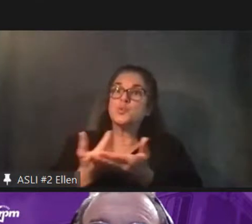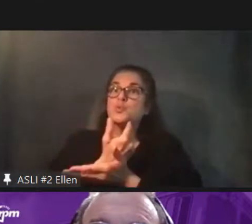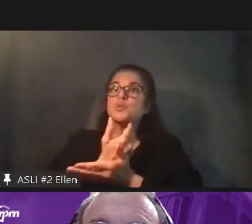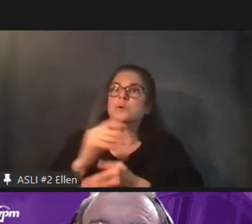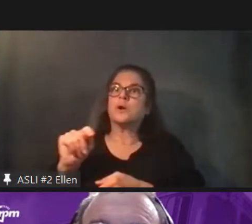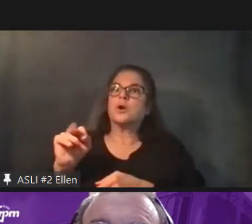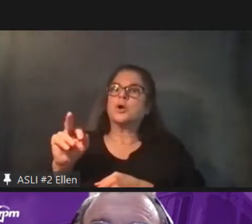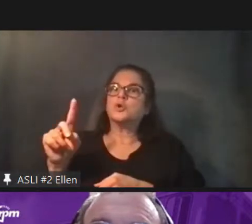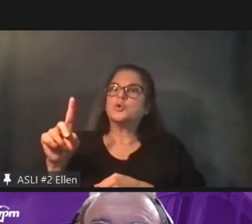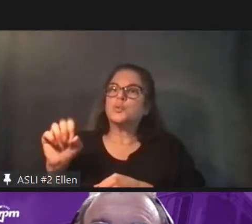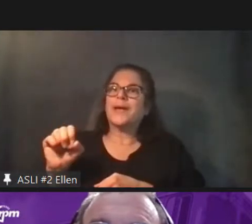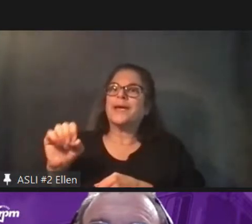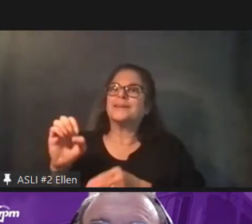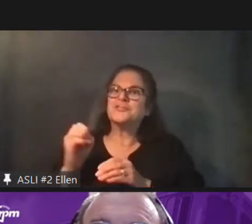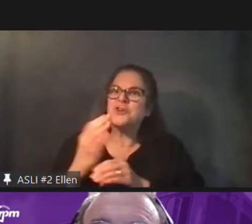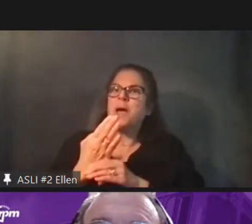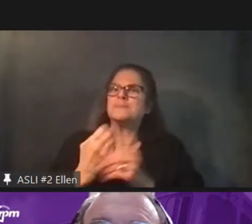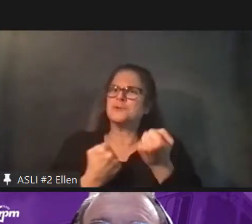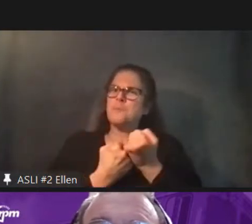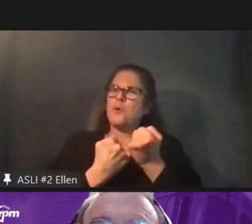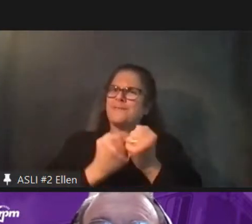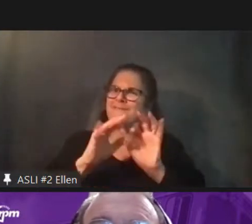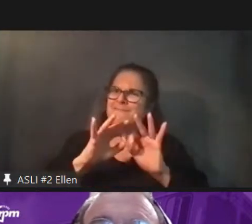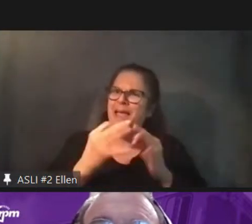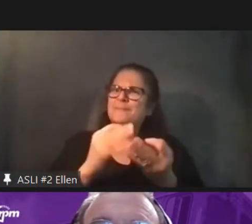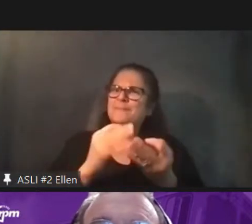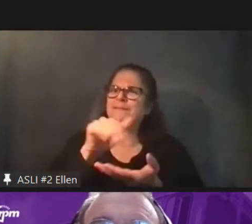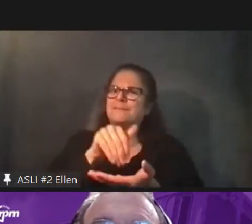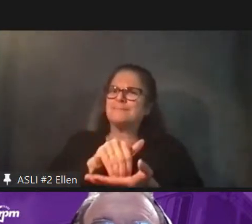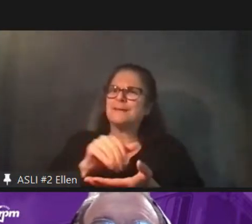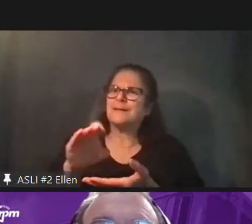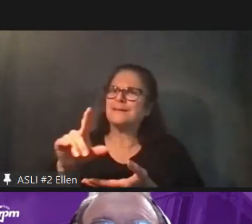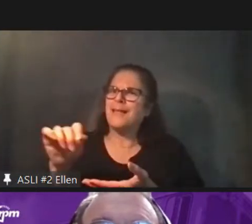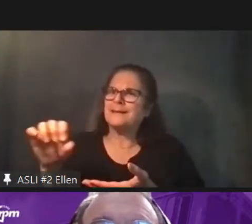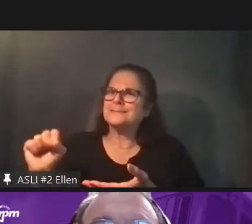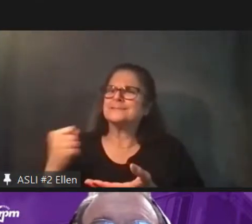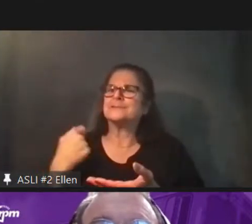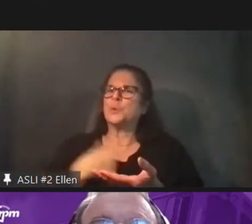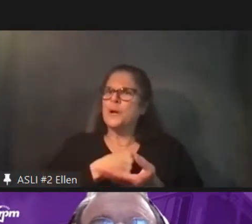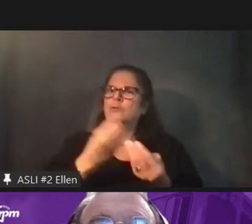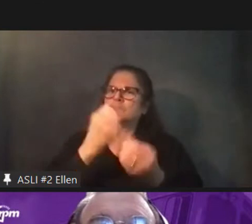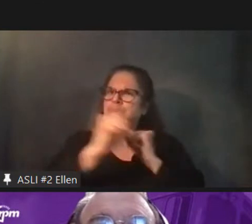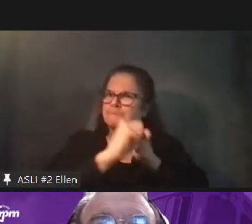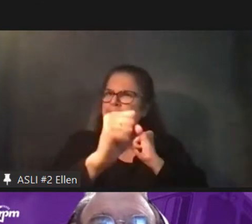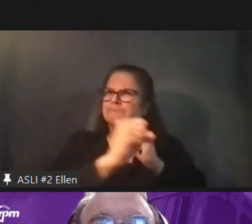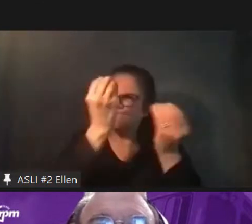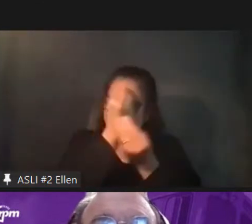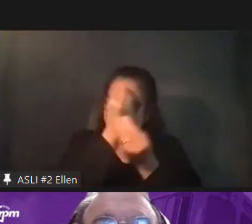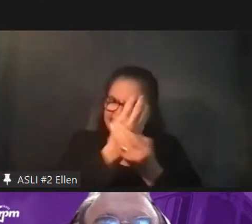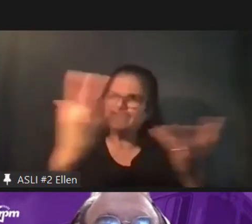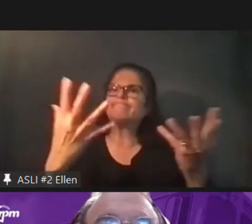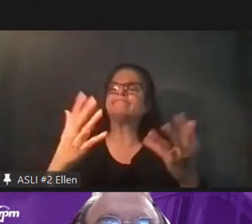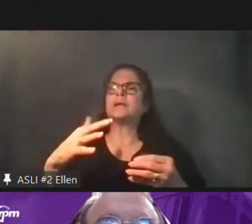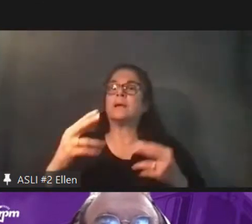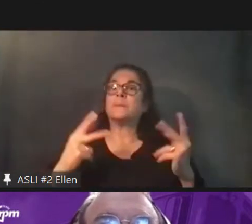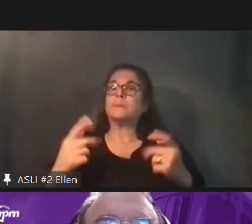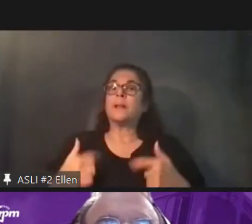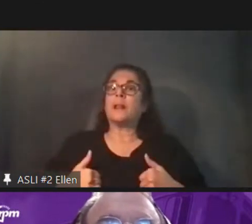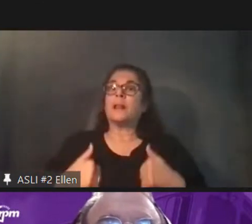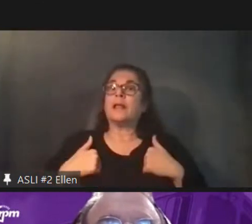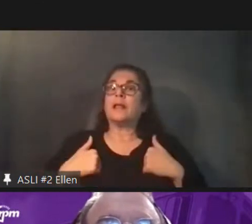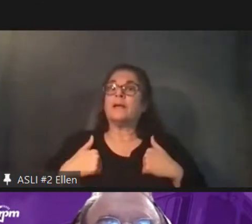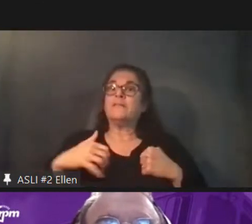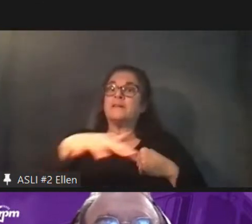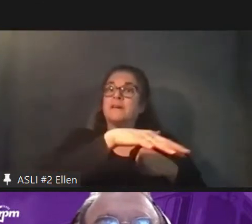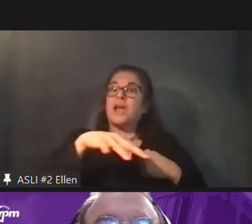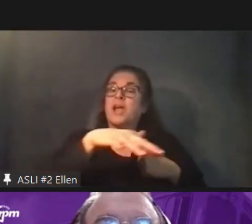middle-class jobs, which is why we continue to outreach to the community to ensure that residents of economically disadvantaged areas have resources